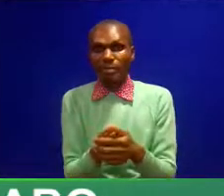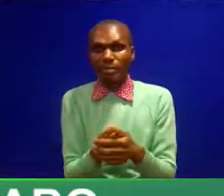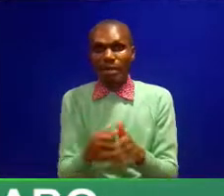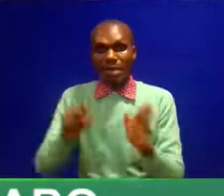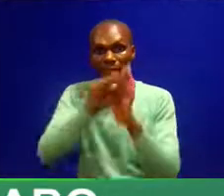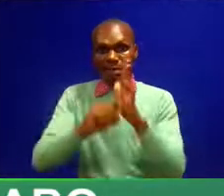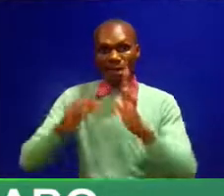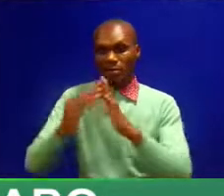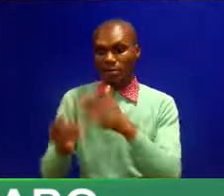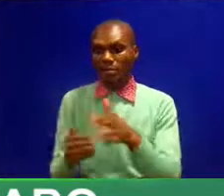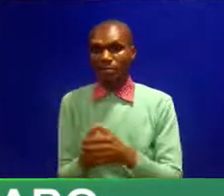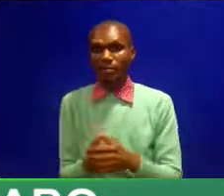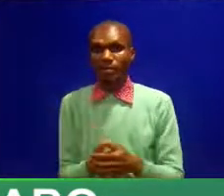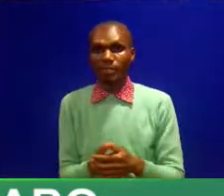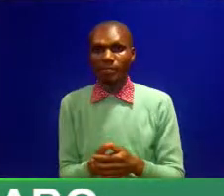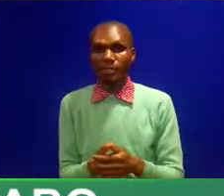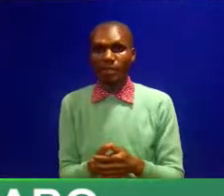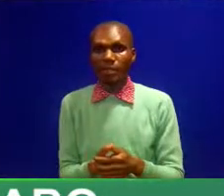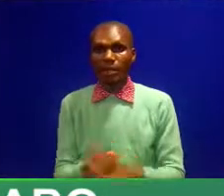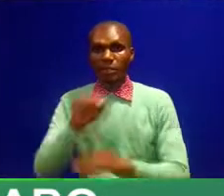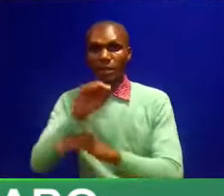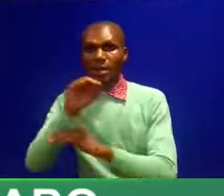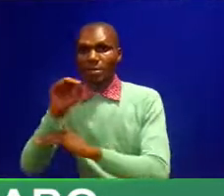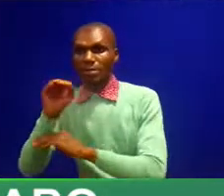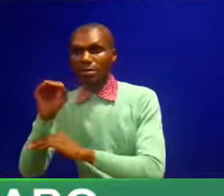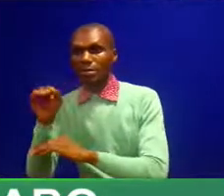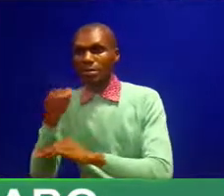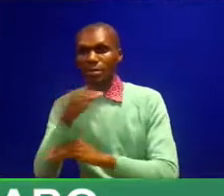house, to ask